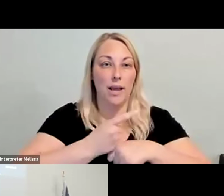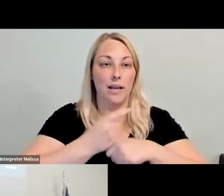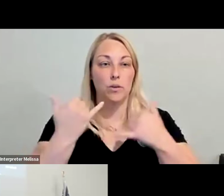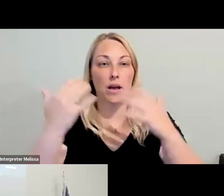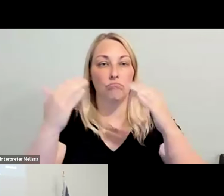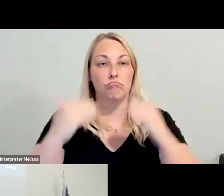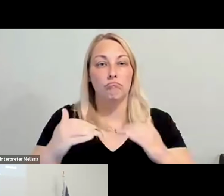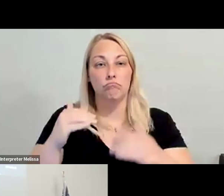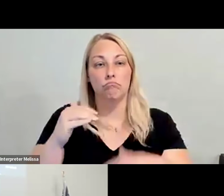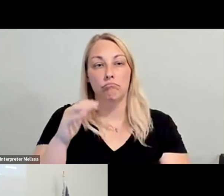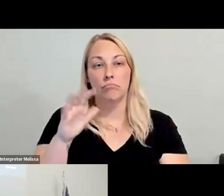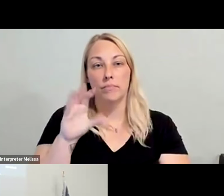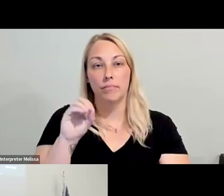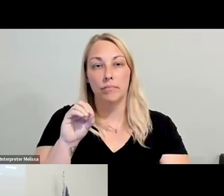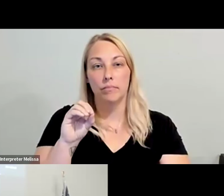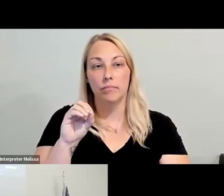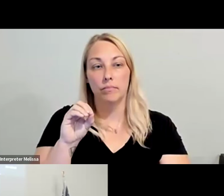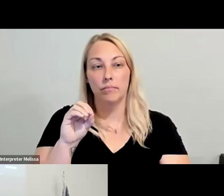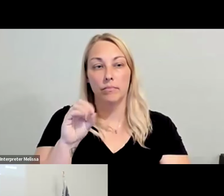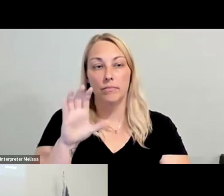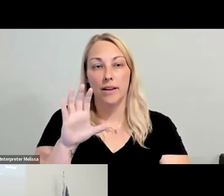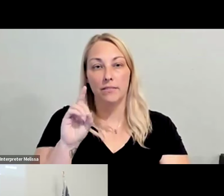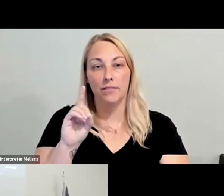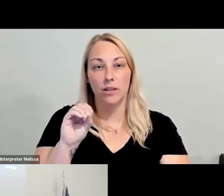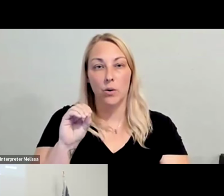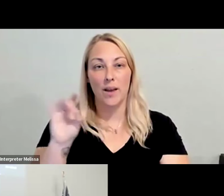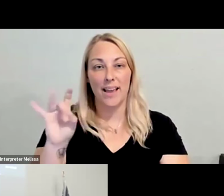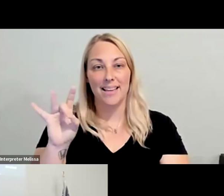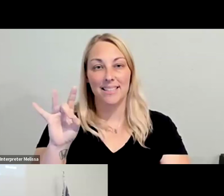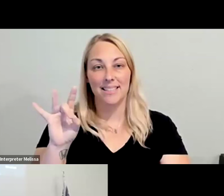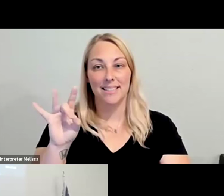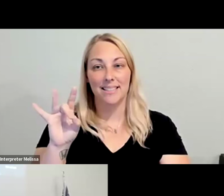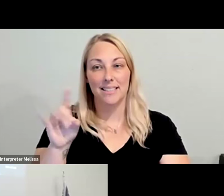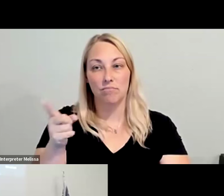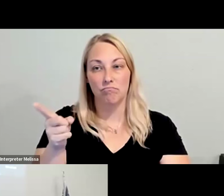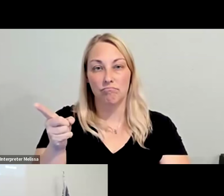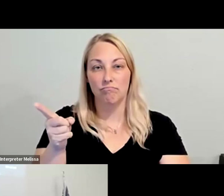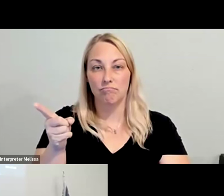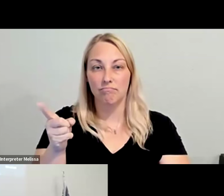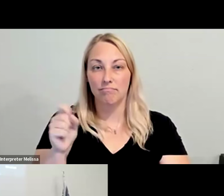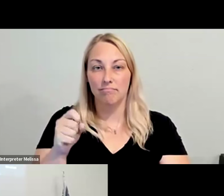No, ma'am, you're not 5D06. You're 5D08. You want to grab the mic?